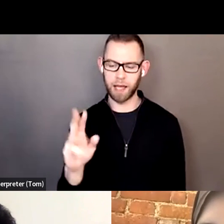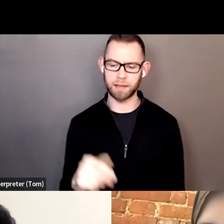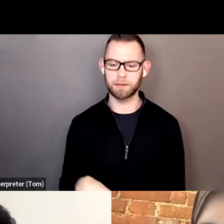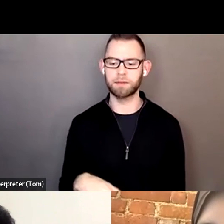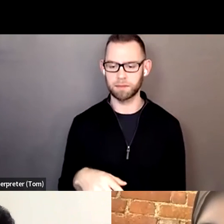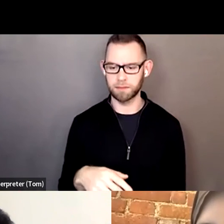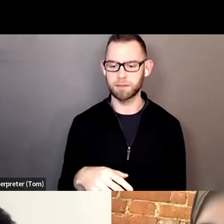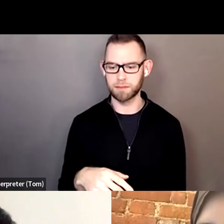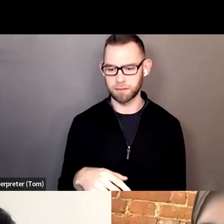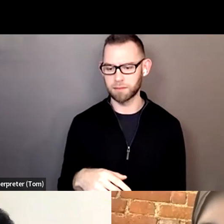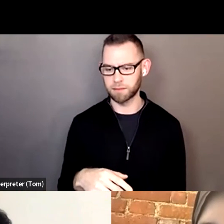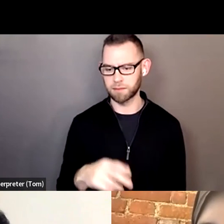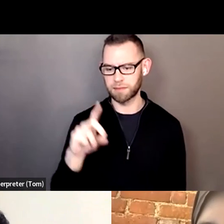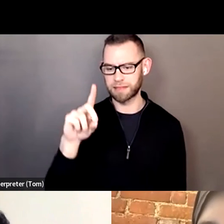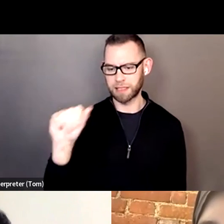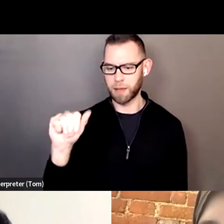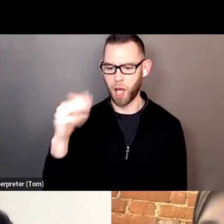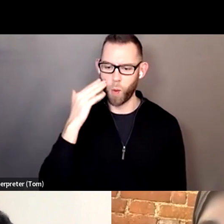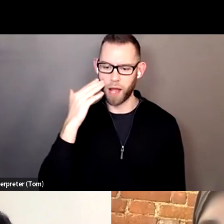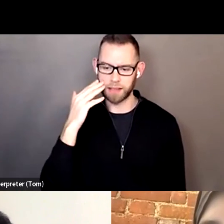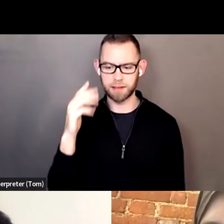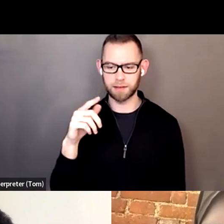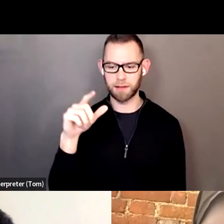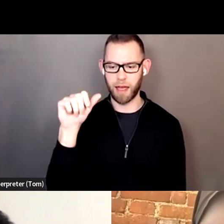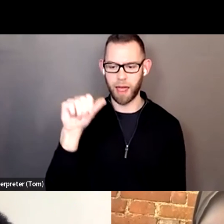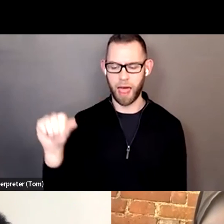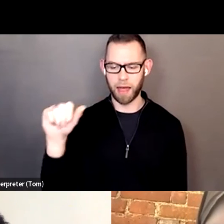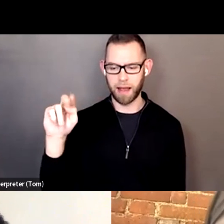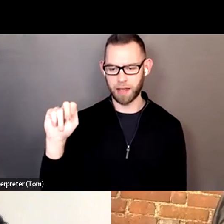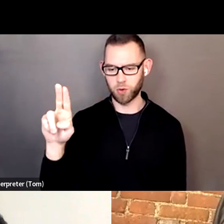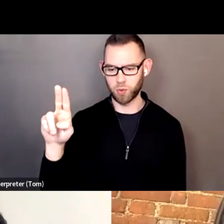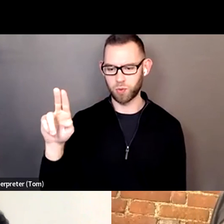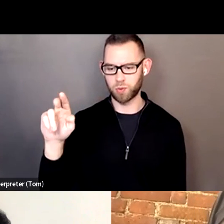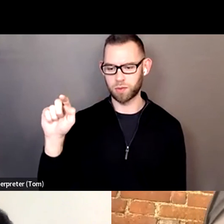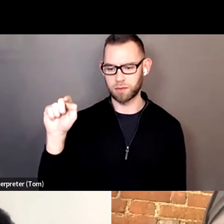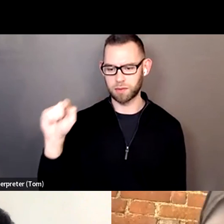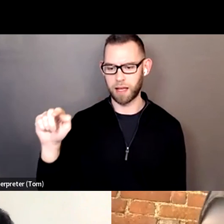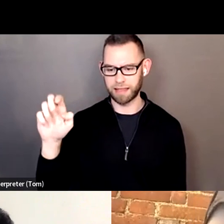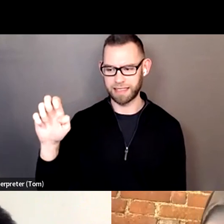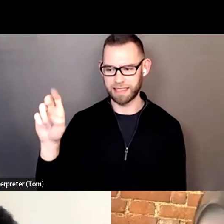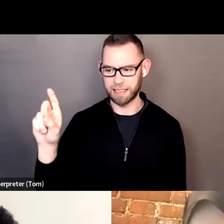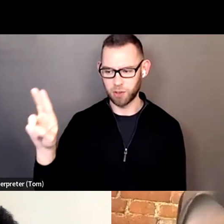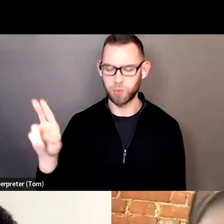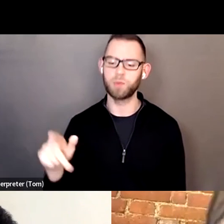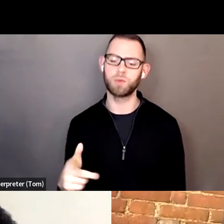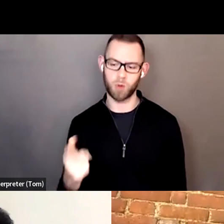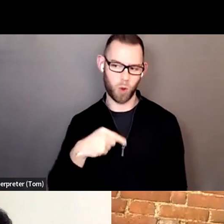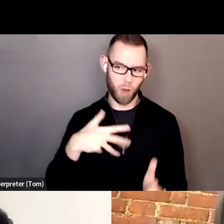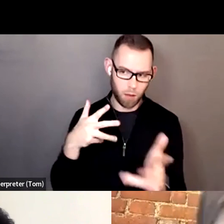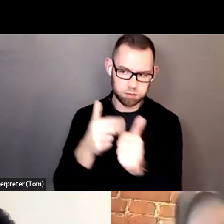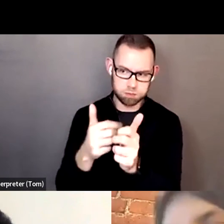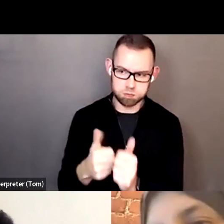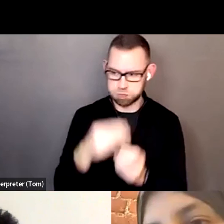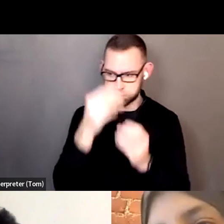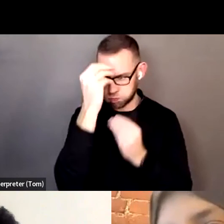It's our website. We keep posting about all the events and all the updates regarding disability in Northeastern. I once